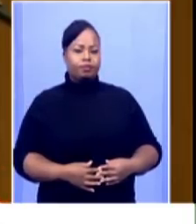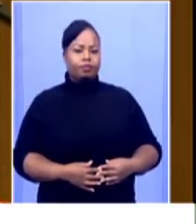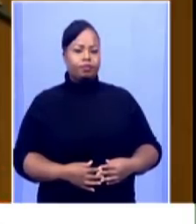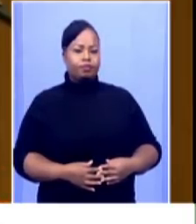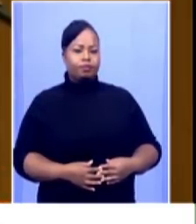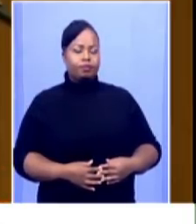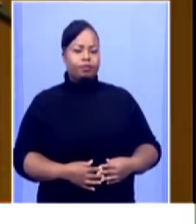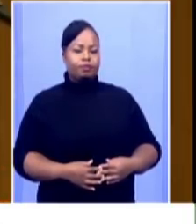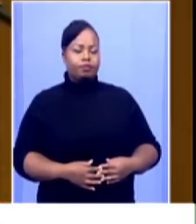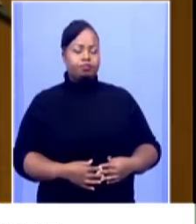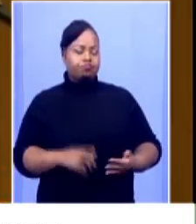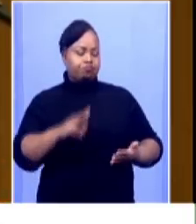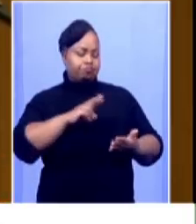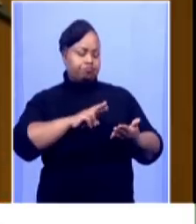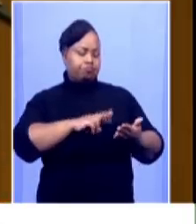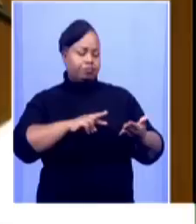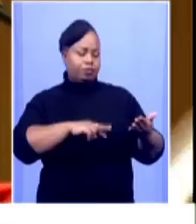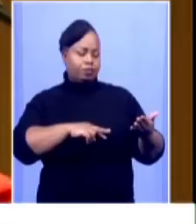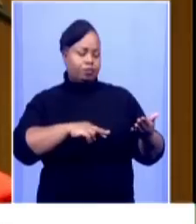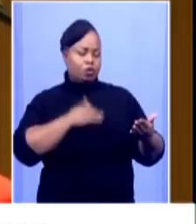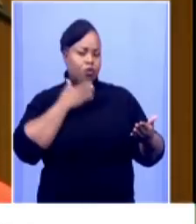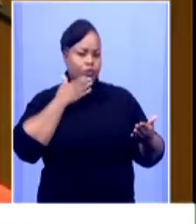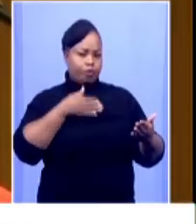let me just see, accused 16.